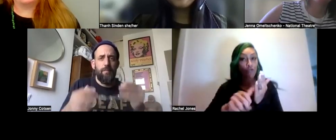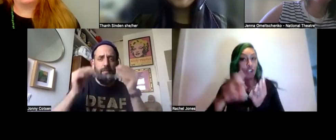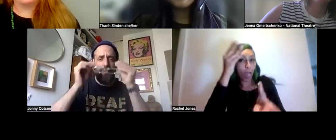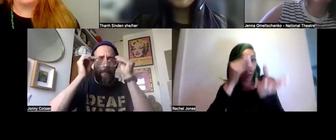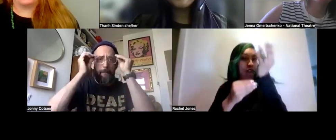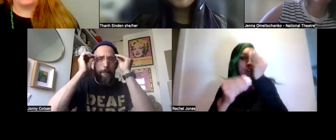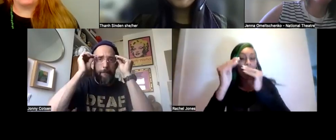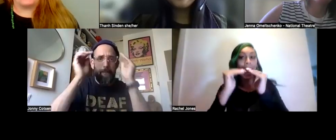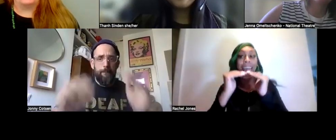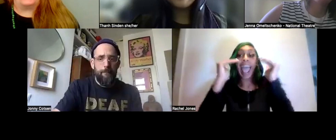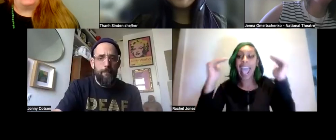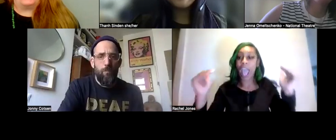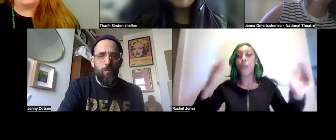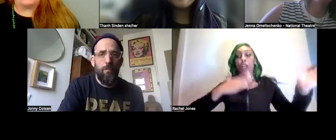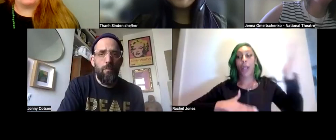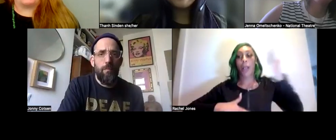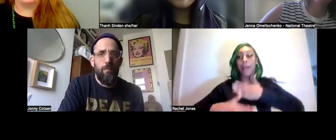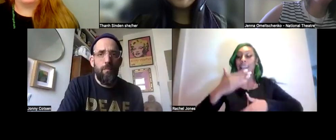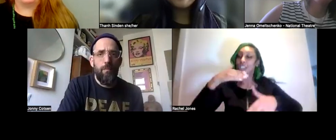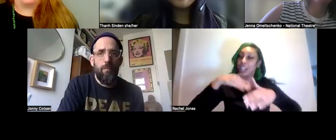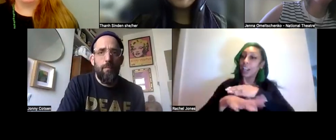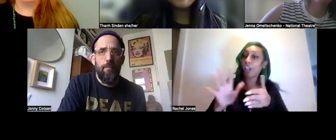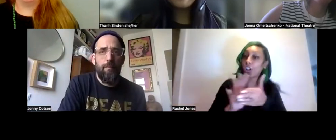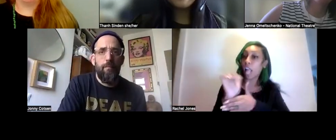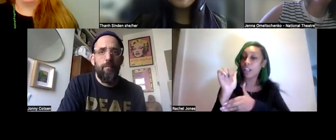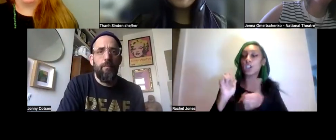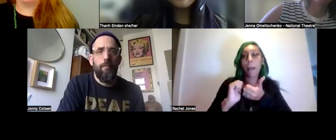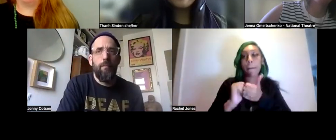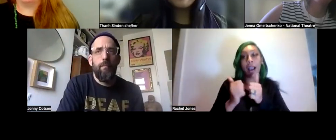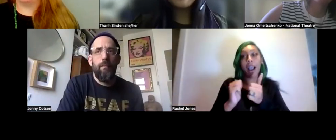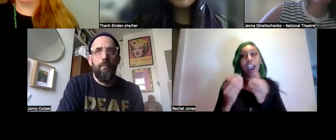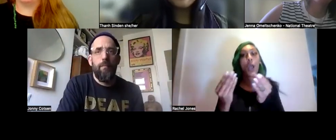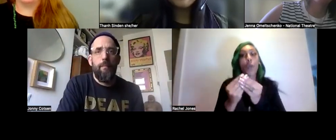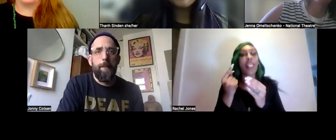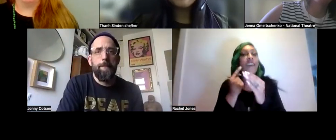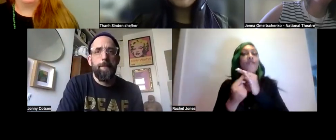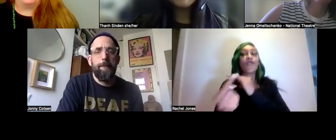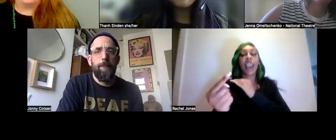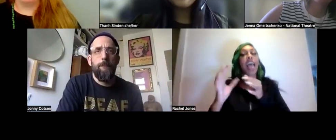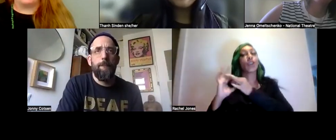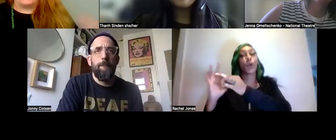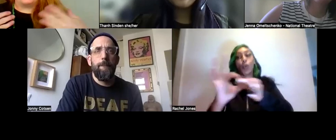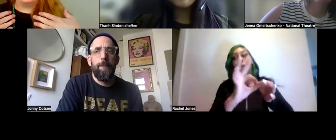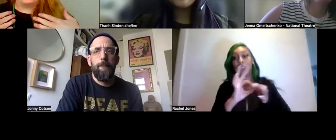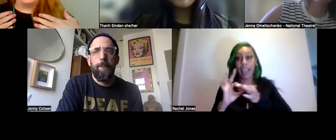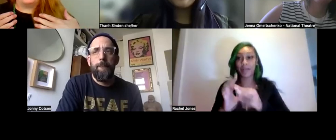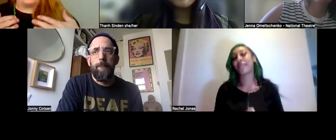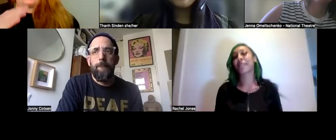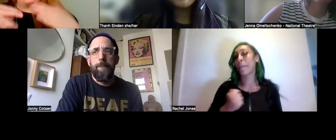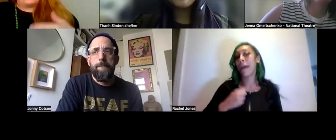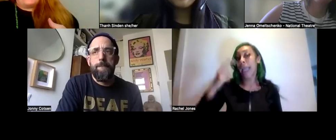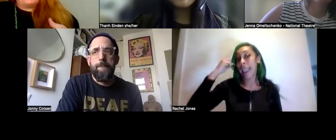equitable conditions in culture. It's been delivered in partnership with the Freelance Futures Consortia. My name is